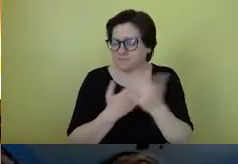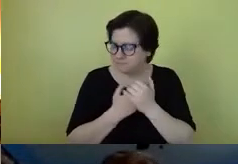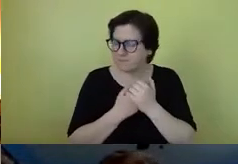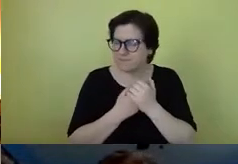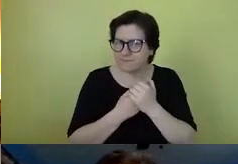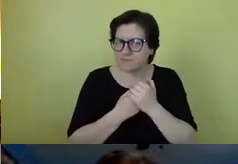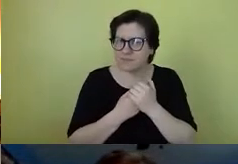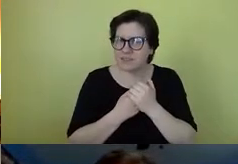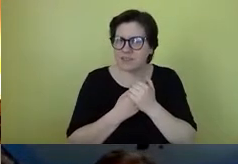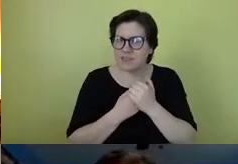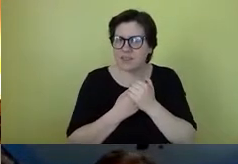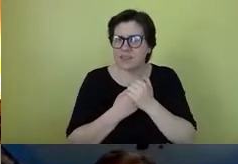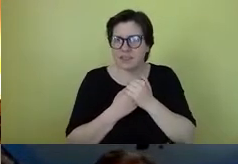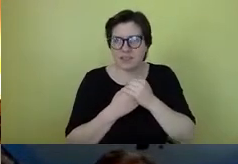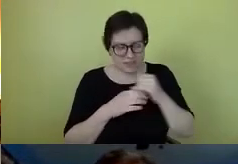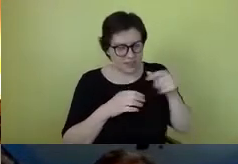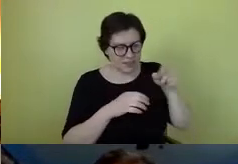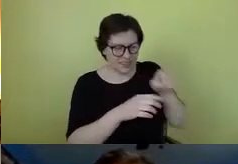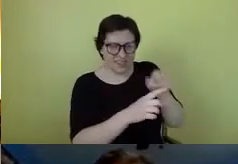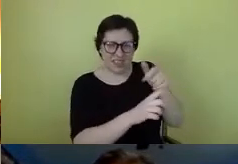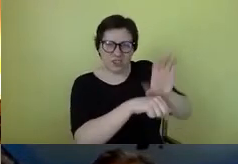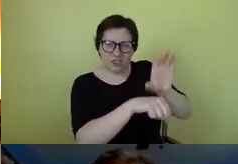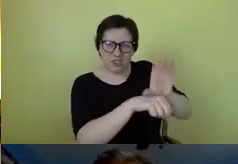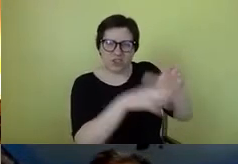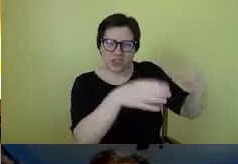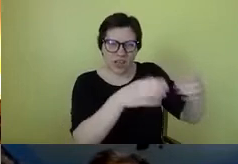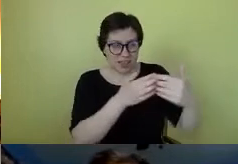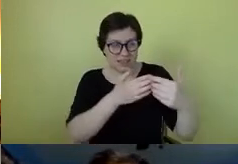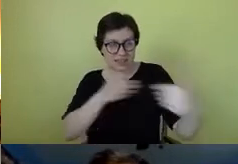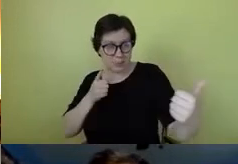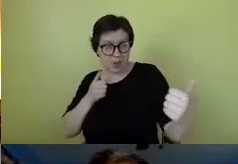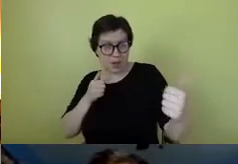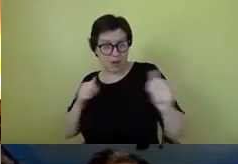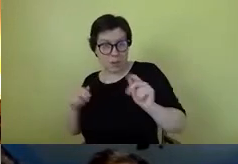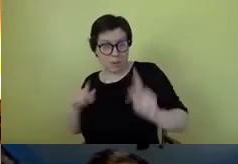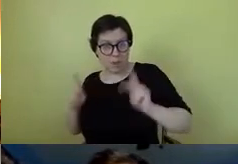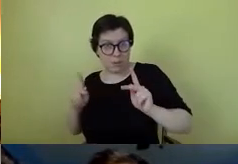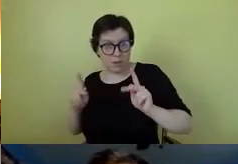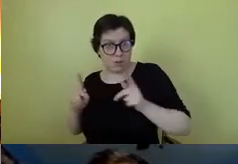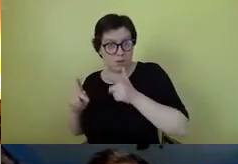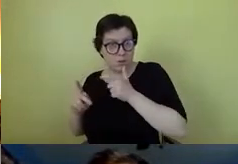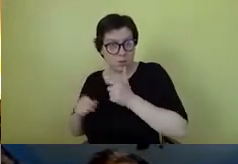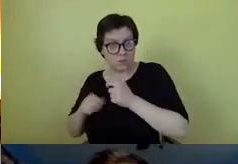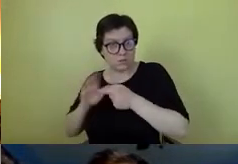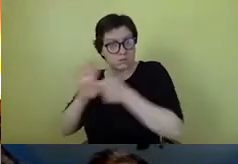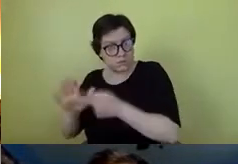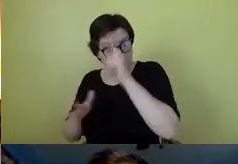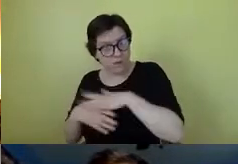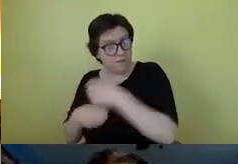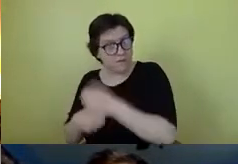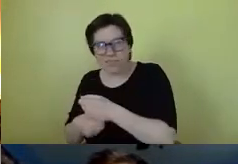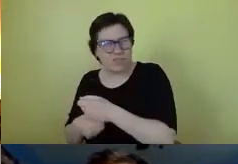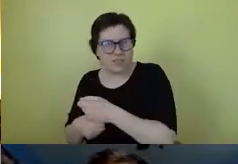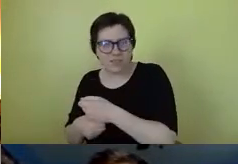a presence that is apart from the people who express their faith. So as you